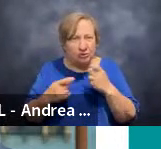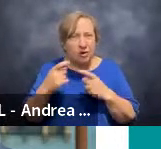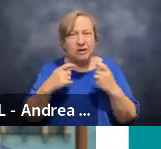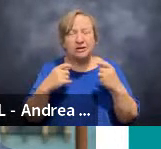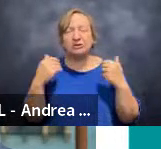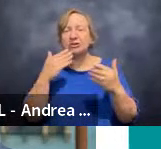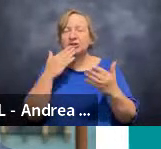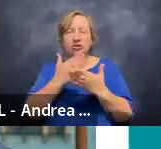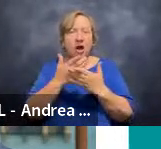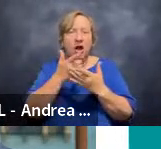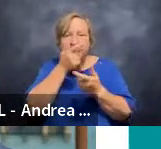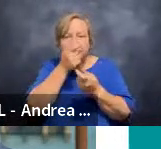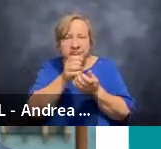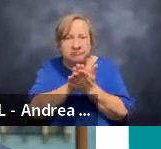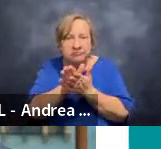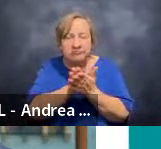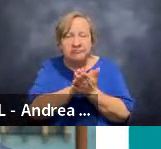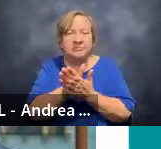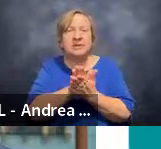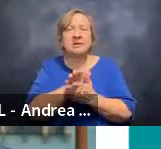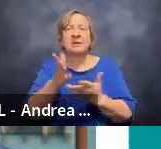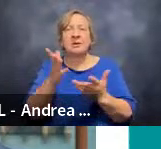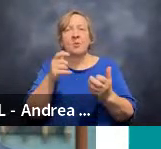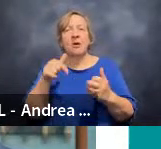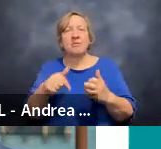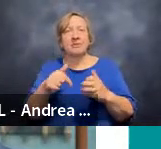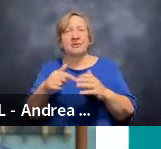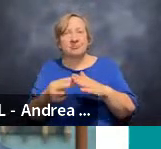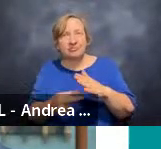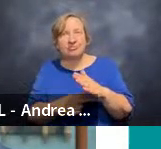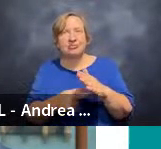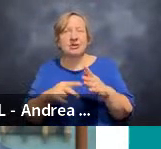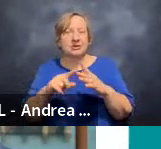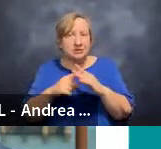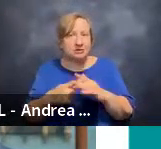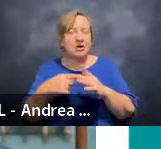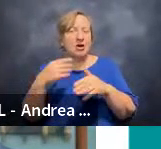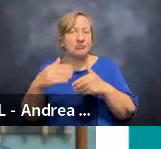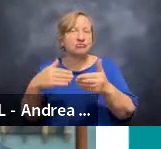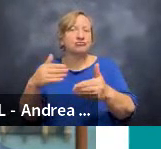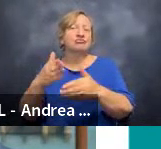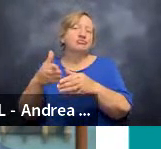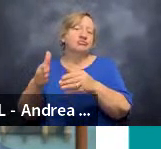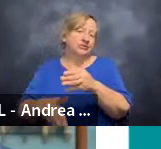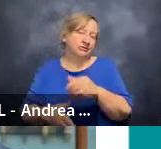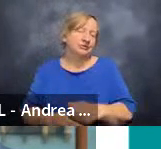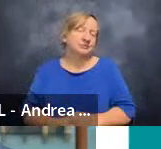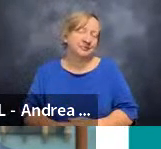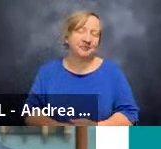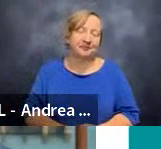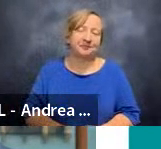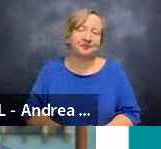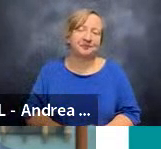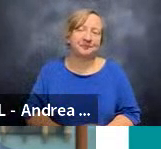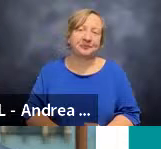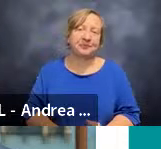of interest in getting this thing underway and getting it done. We